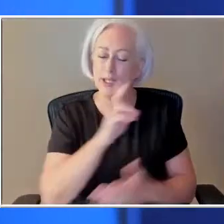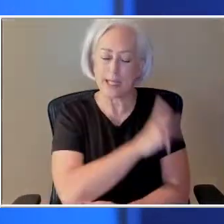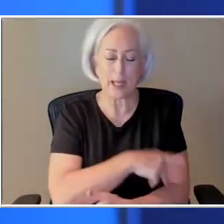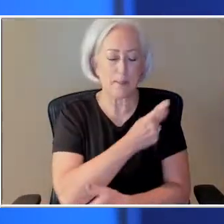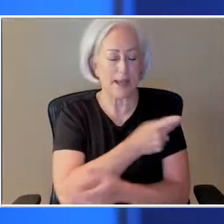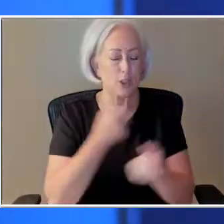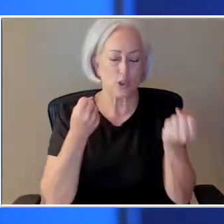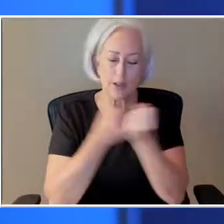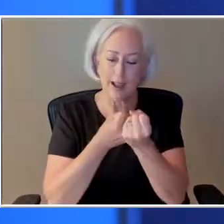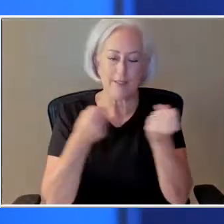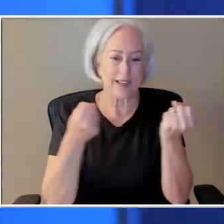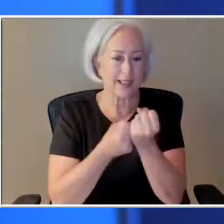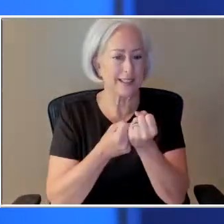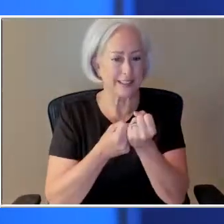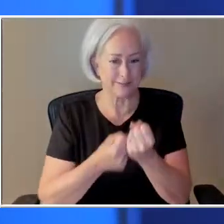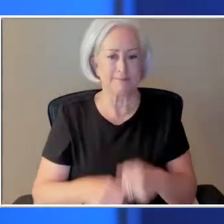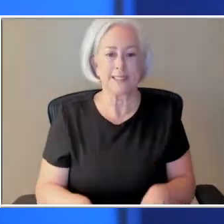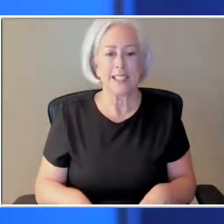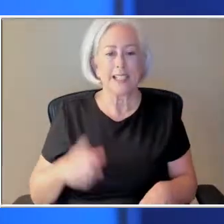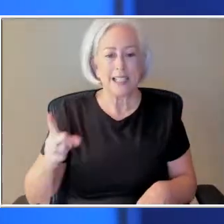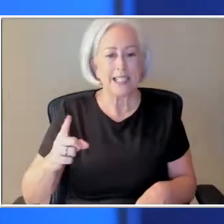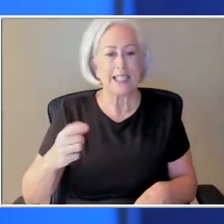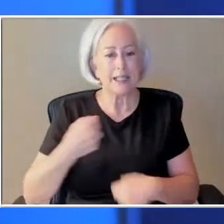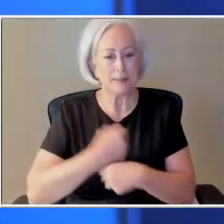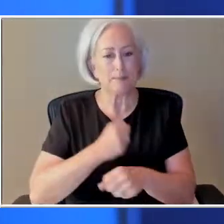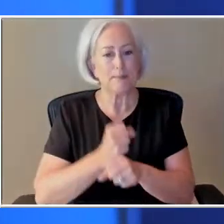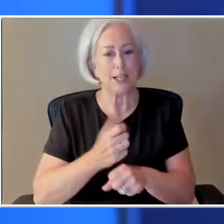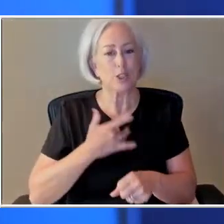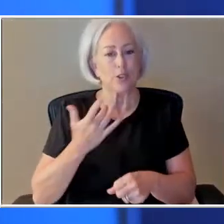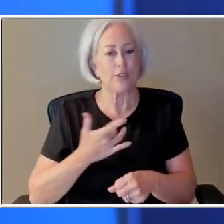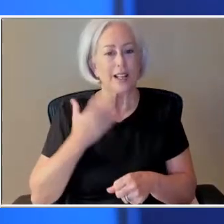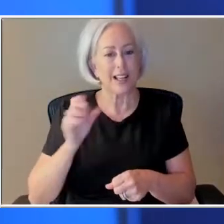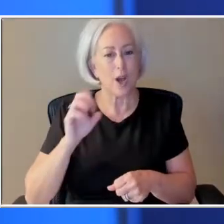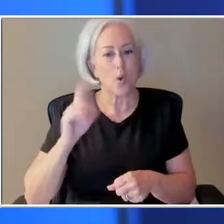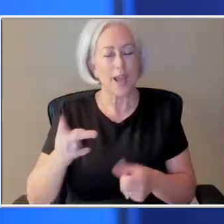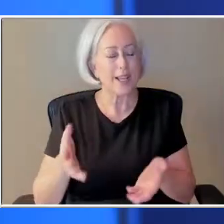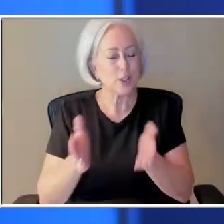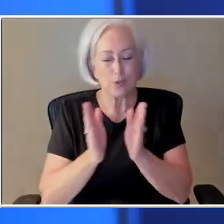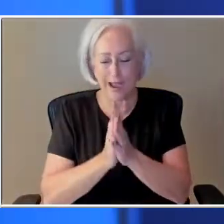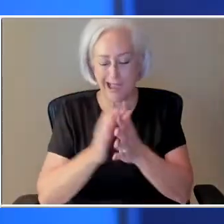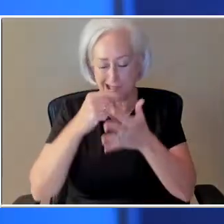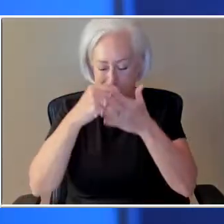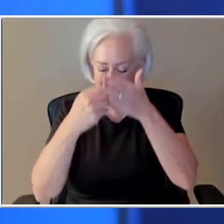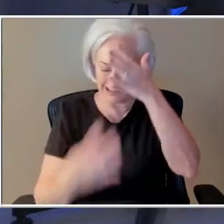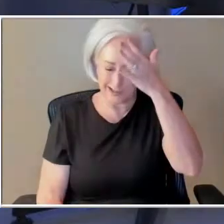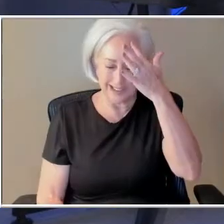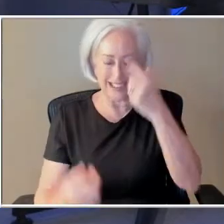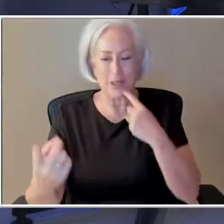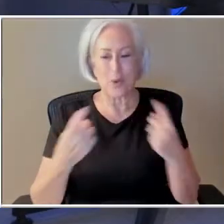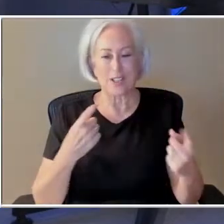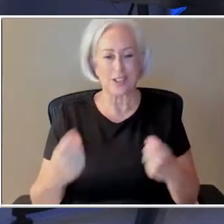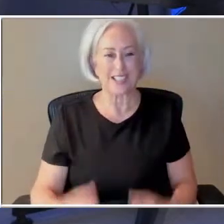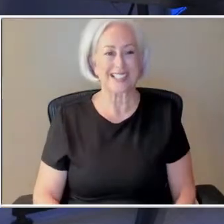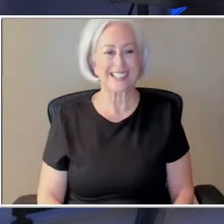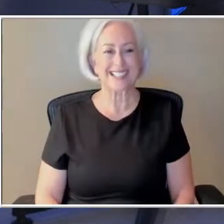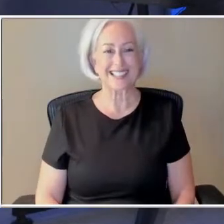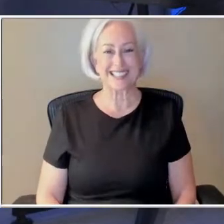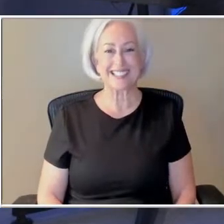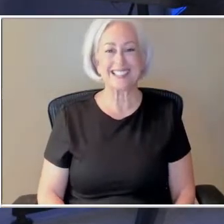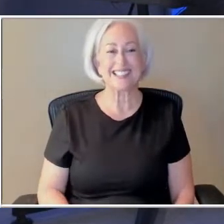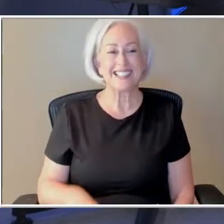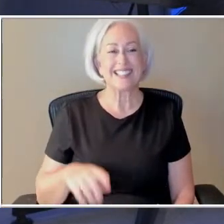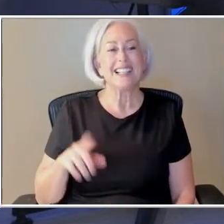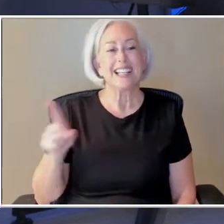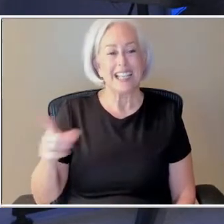know, he makes you feel like it's okay to ask as many questions as you have. Right. He volunteers to come and talk to